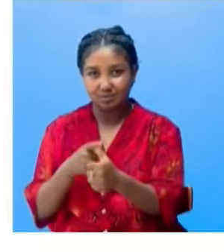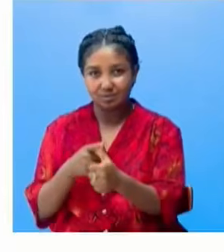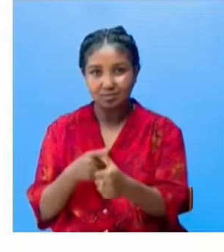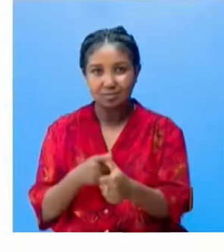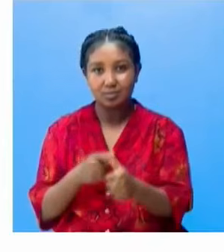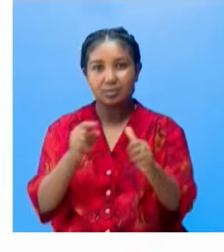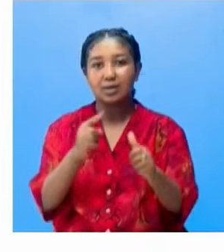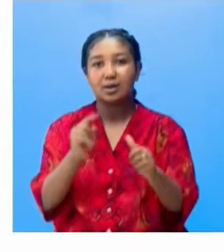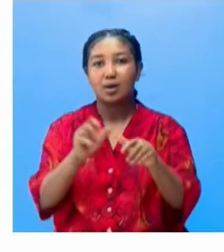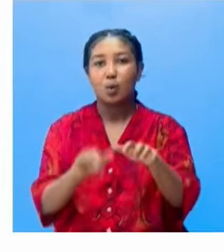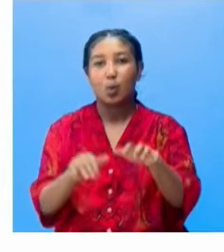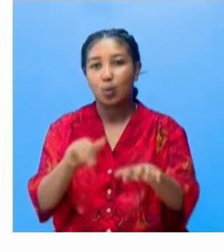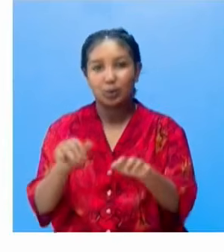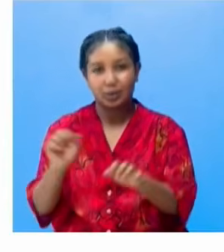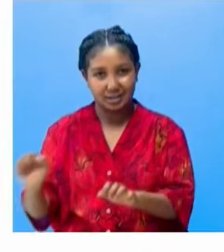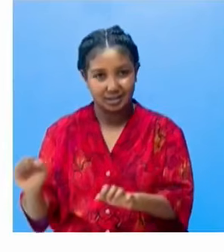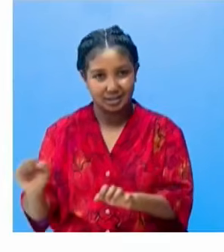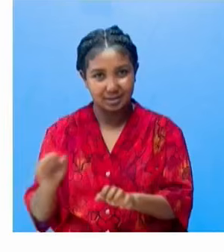The computers,